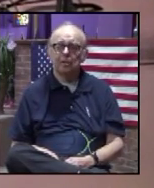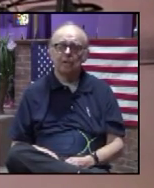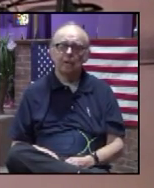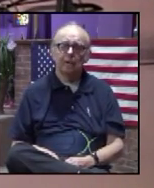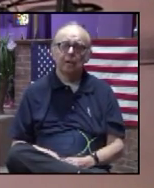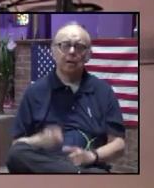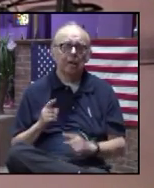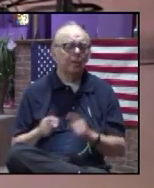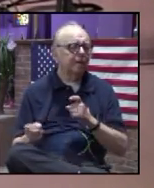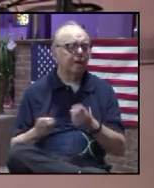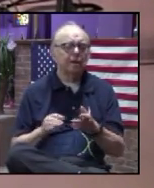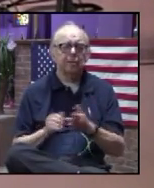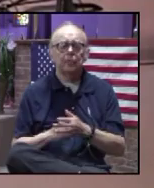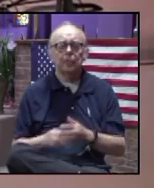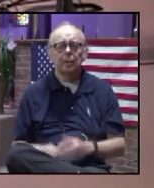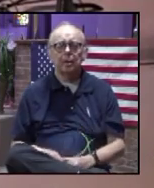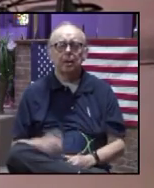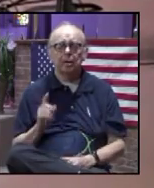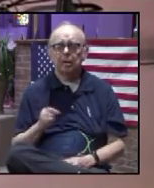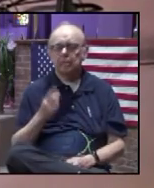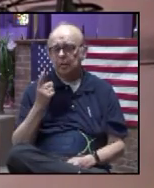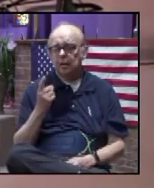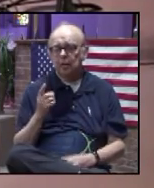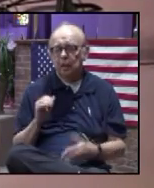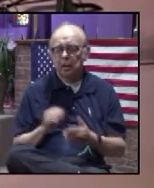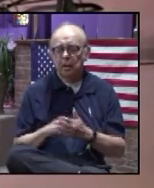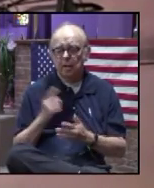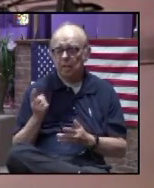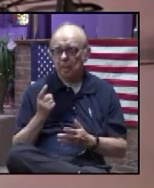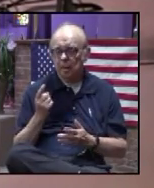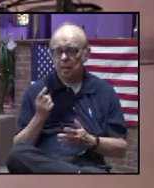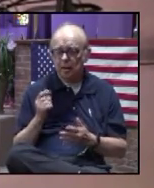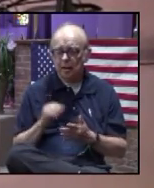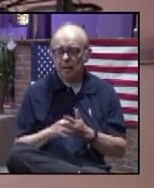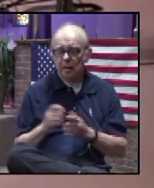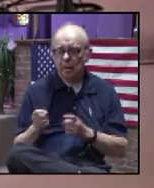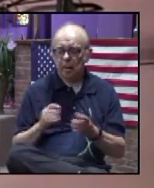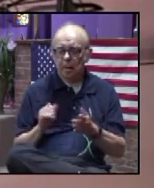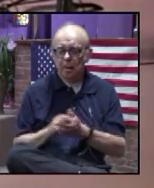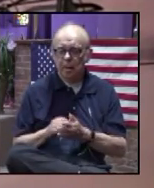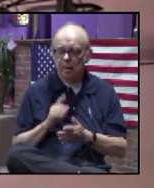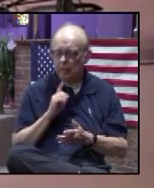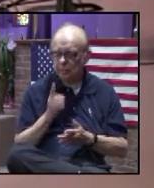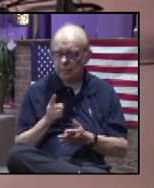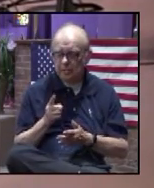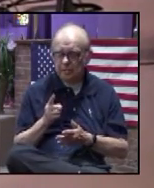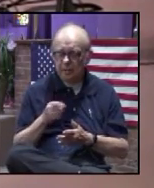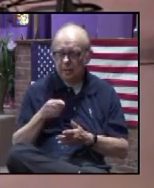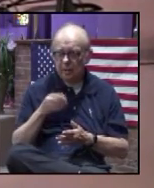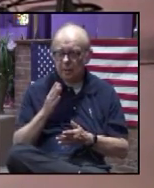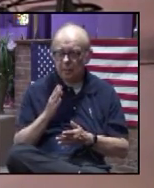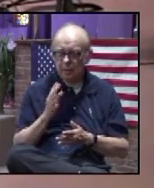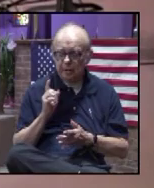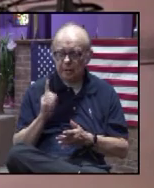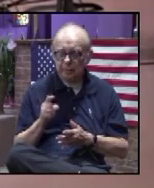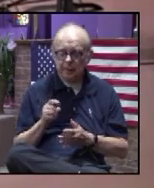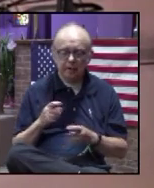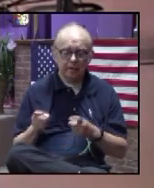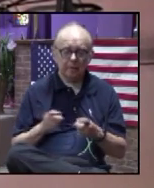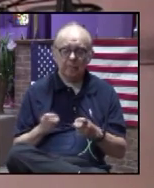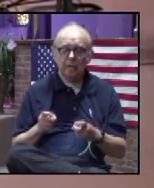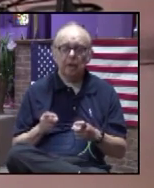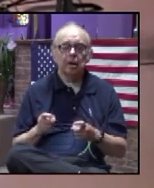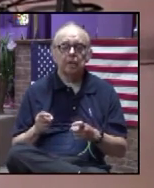We can't handle it. We need to understand that the only one that can handle it is the one that really needs to be in charge in the first place, and that is